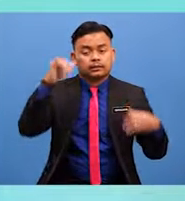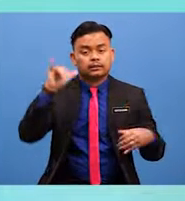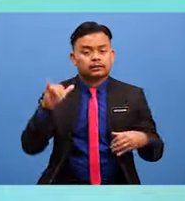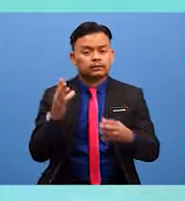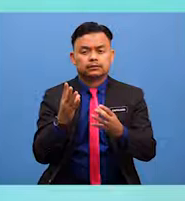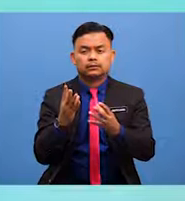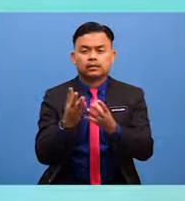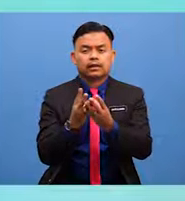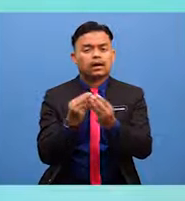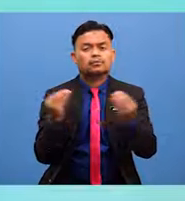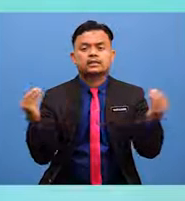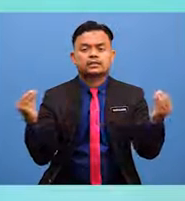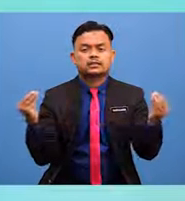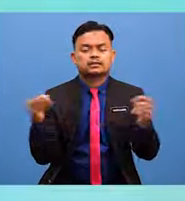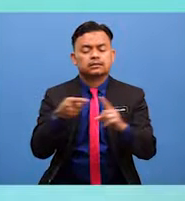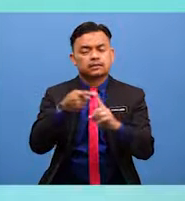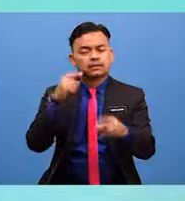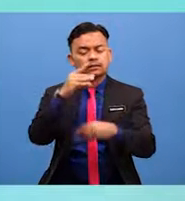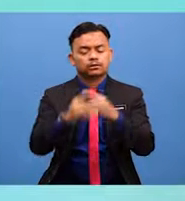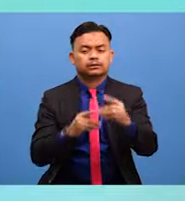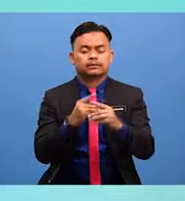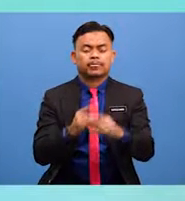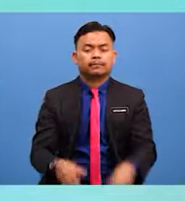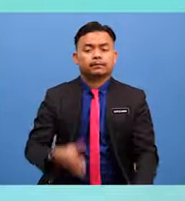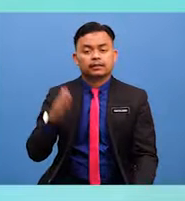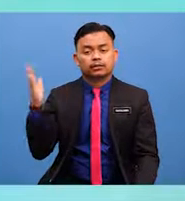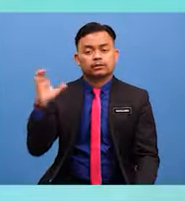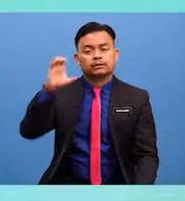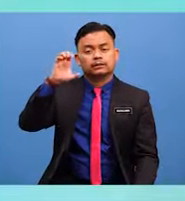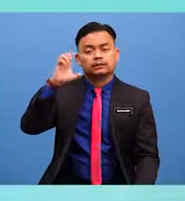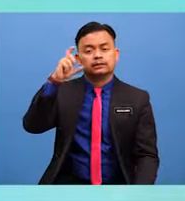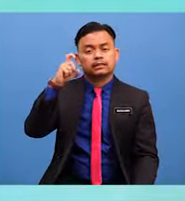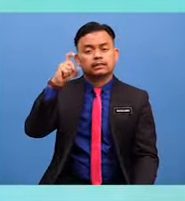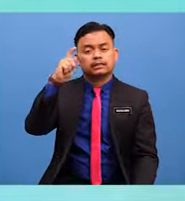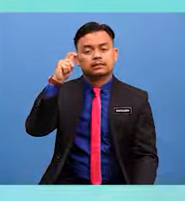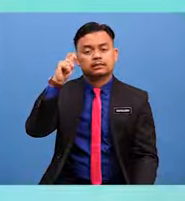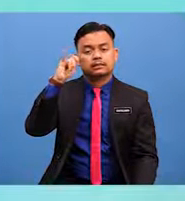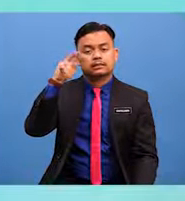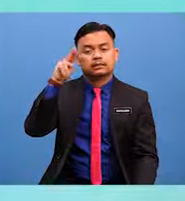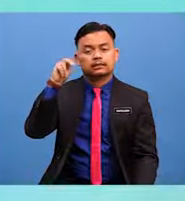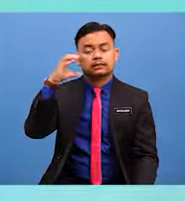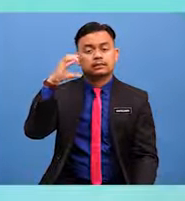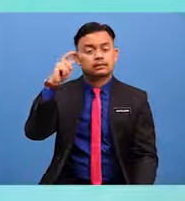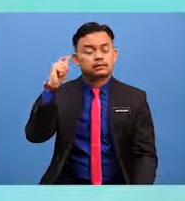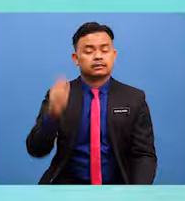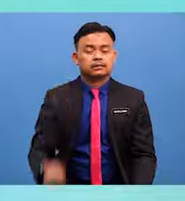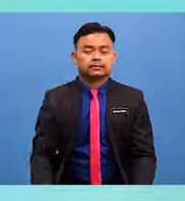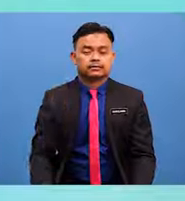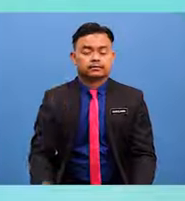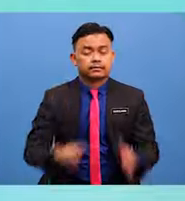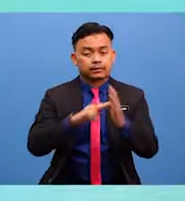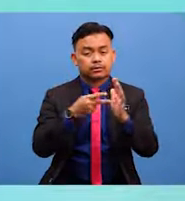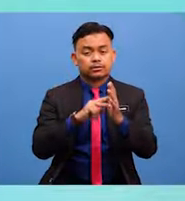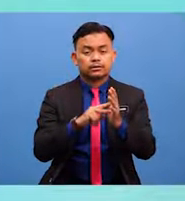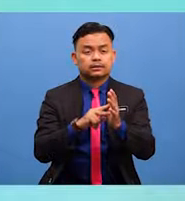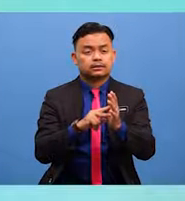extinct? Look at the screen. Extinct means no longer in existence. It means you